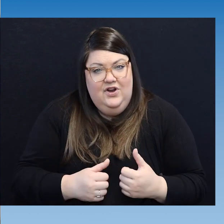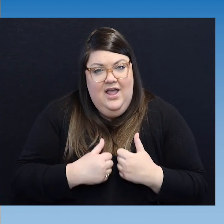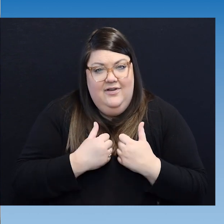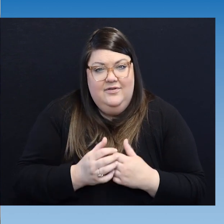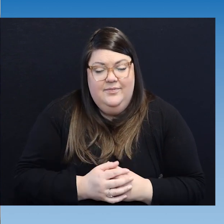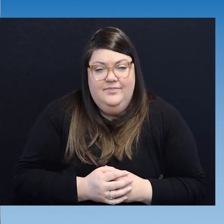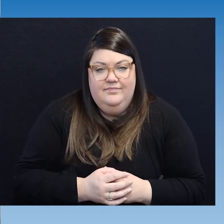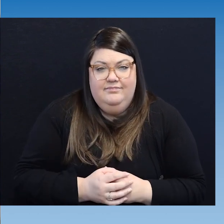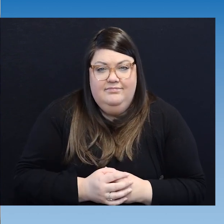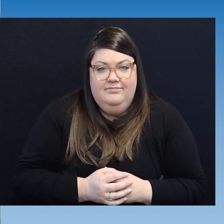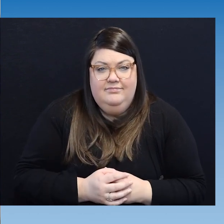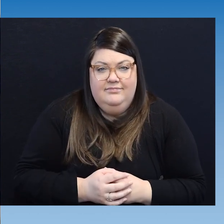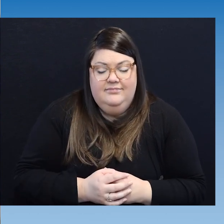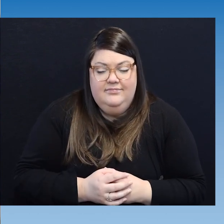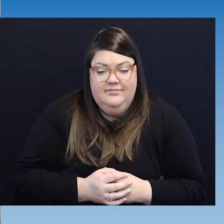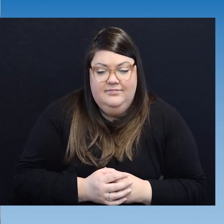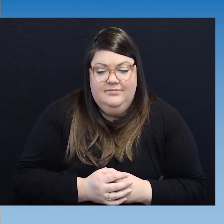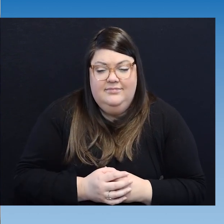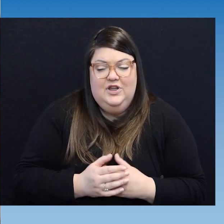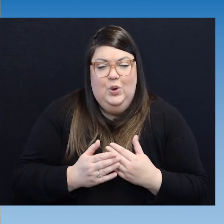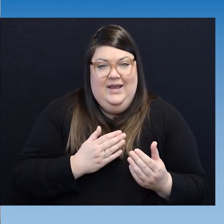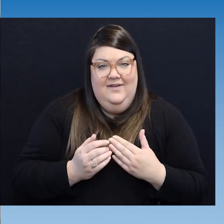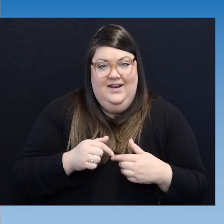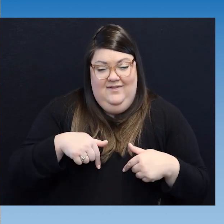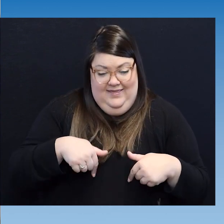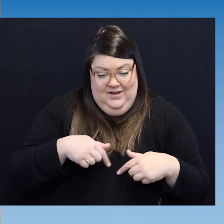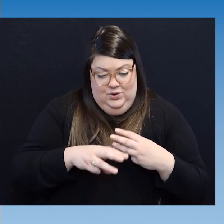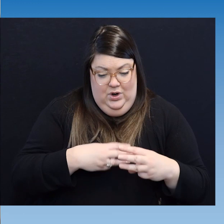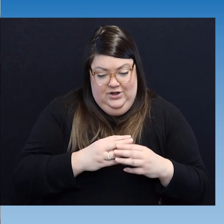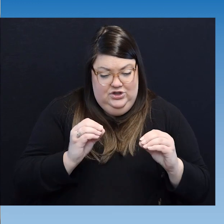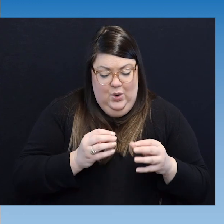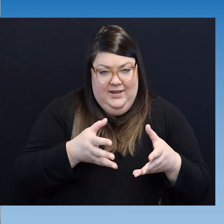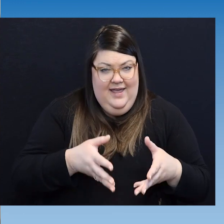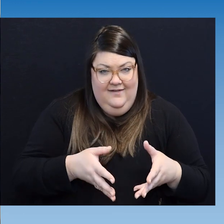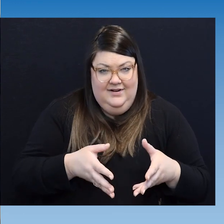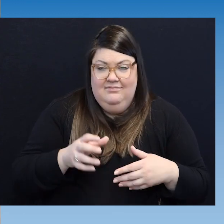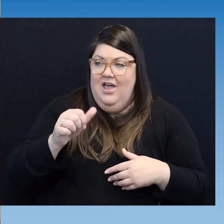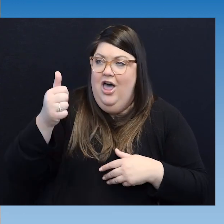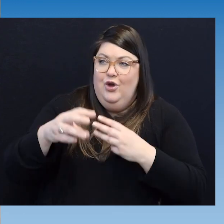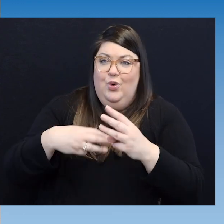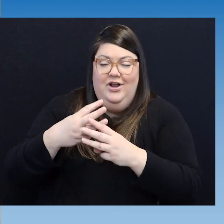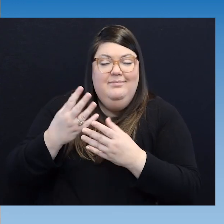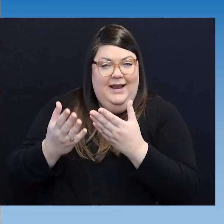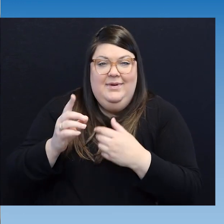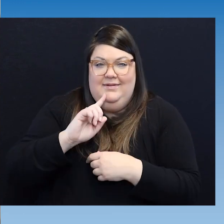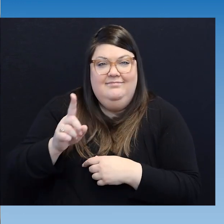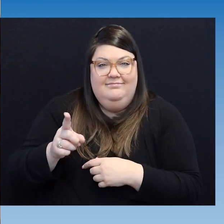you know, and so even if in this world there's nobody left, in the other world there might